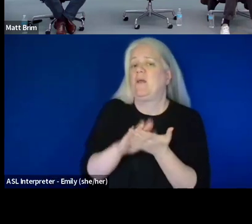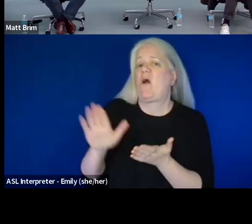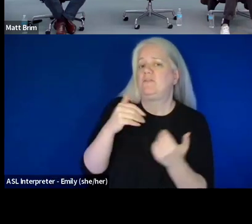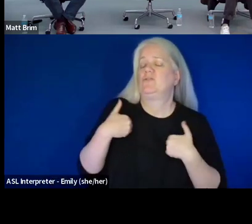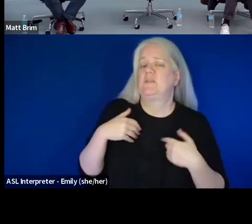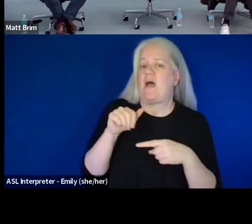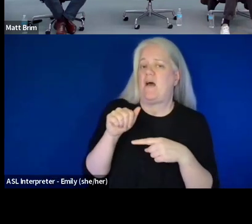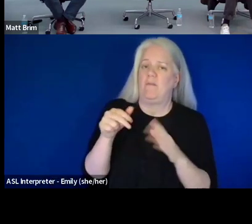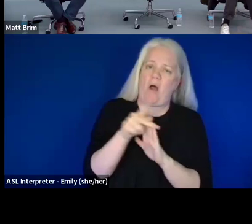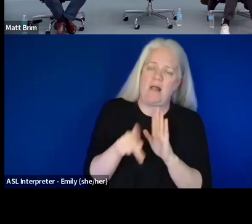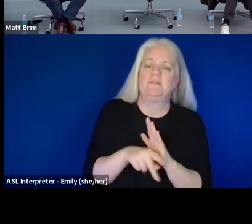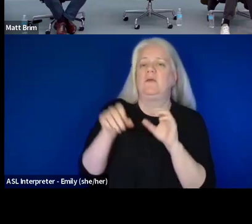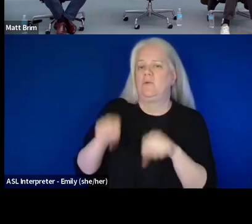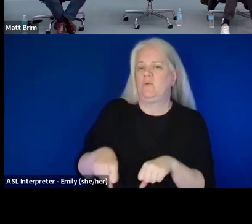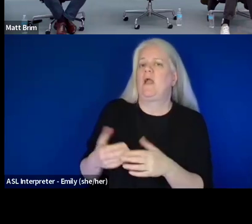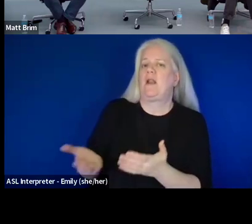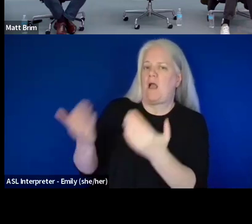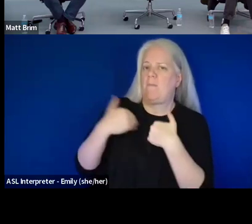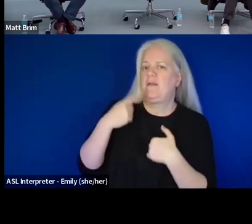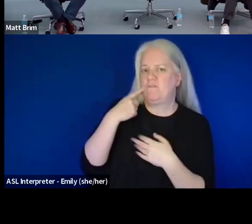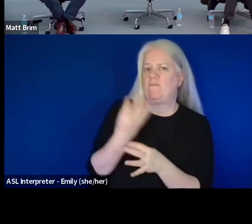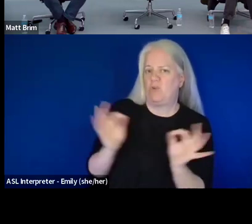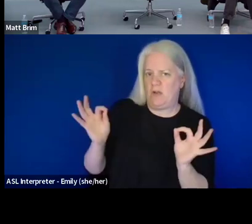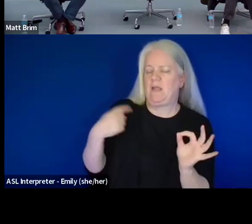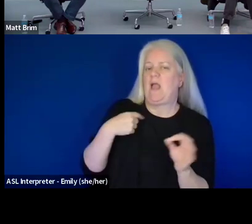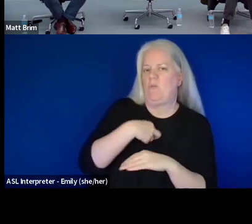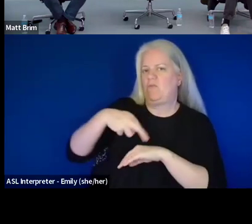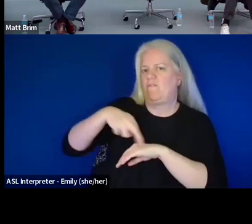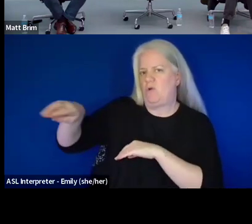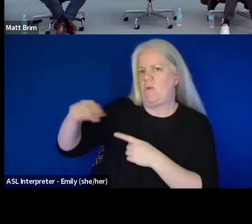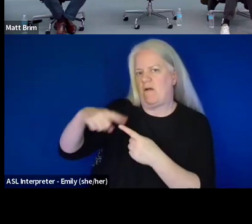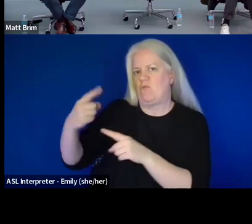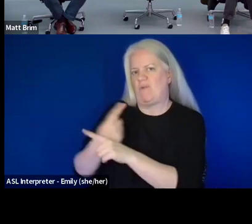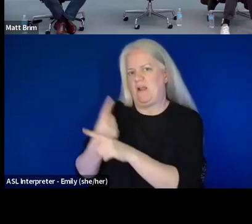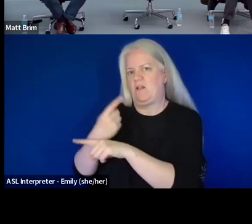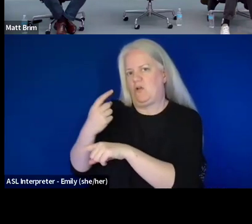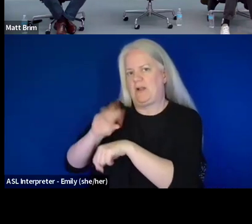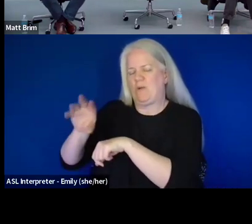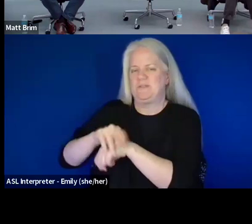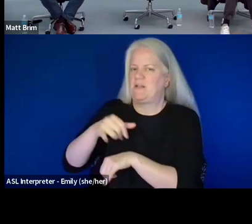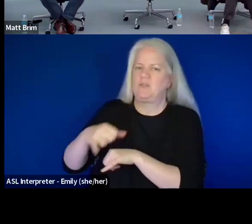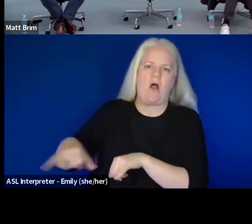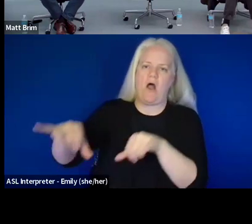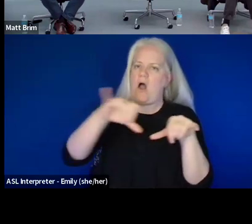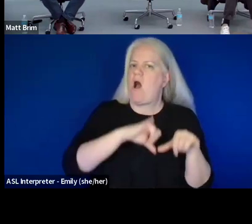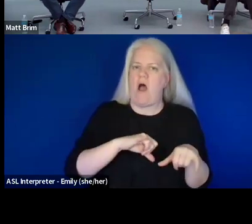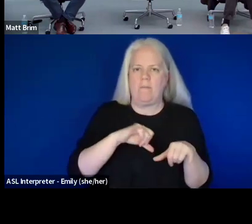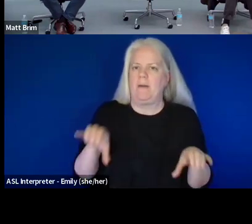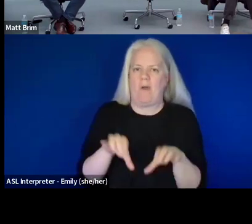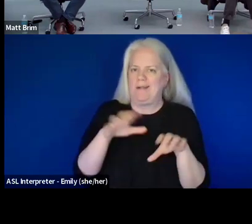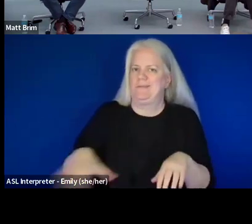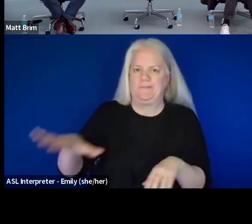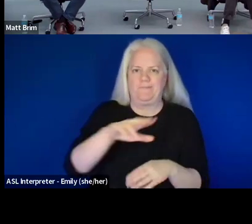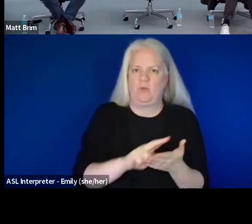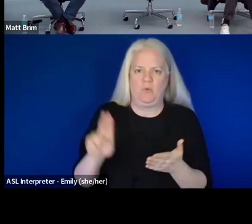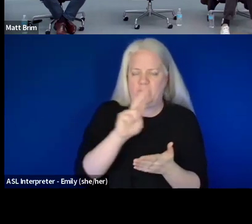come in for free and we refer you out for regular counseling. That is common practice across, to my knowledge, universities. And even